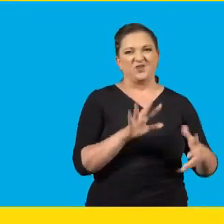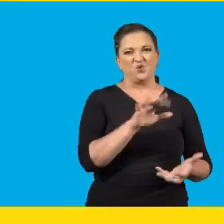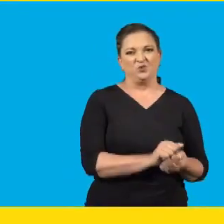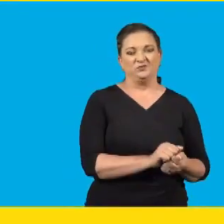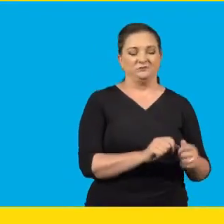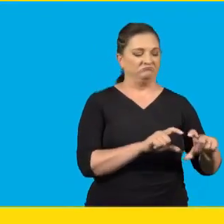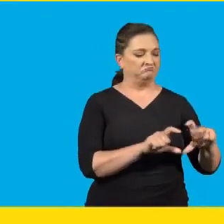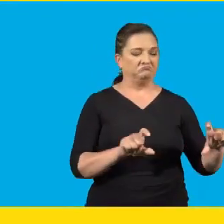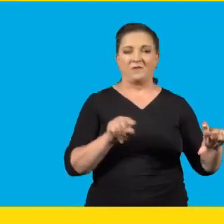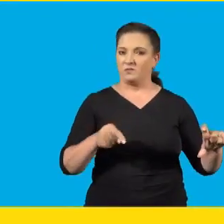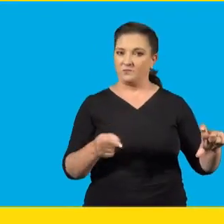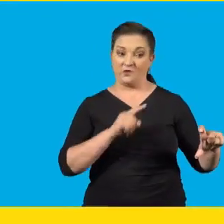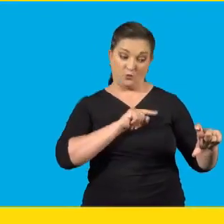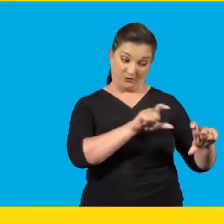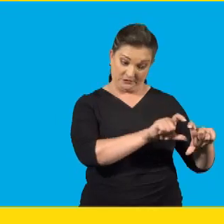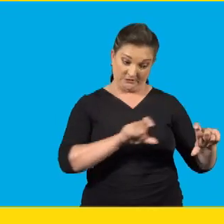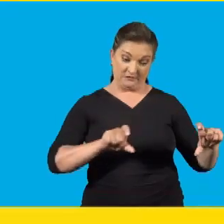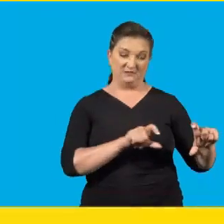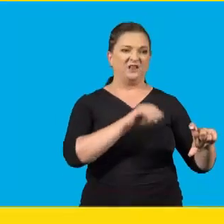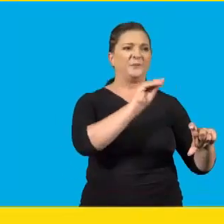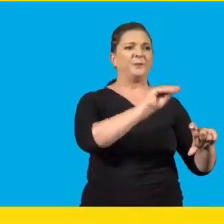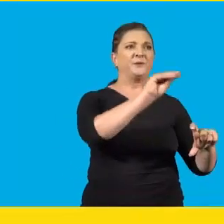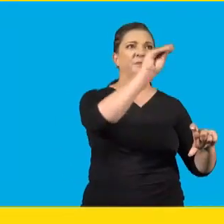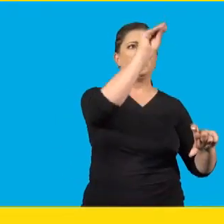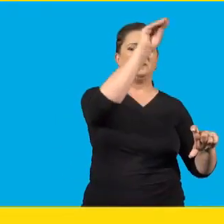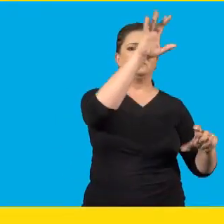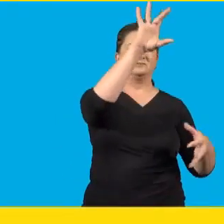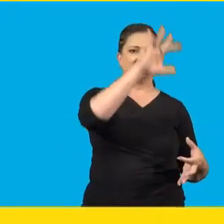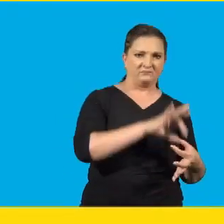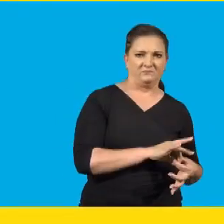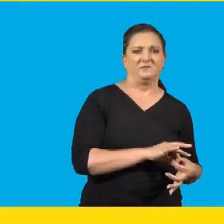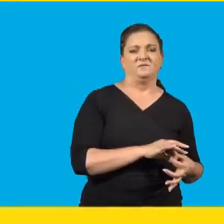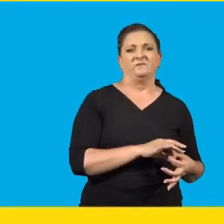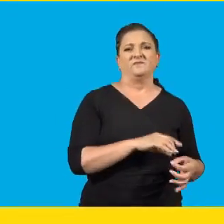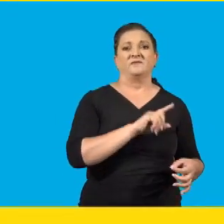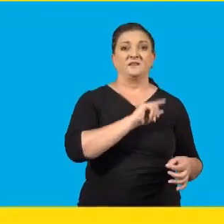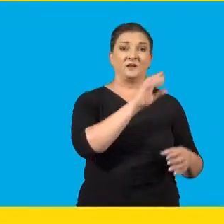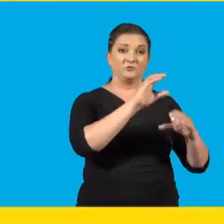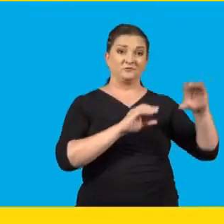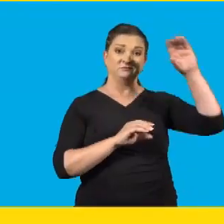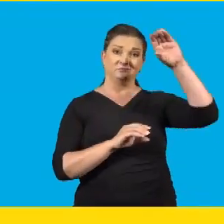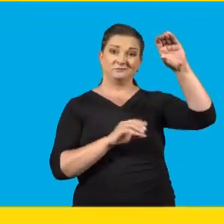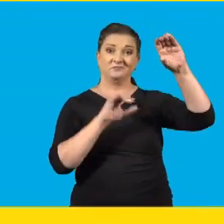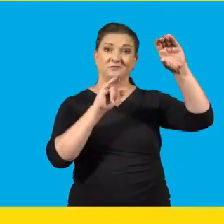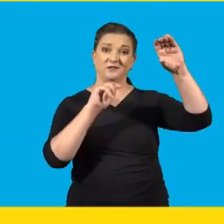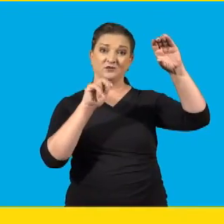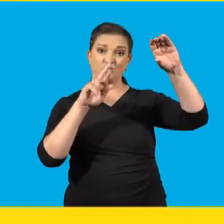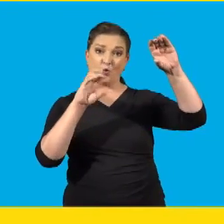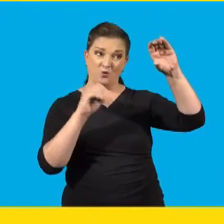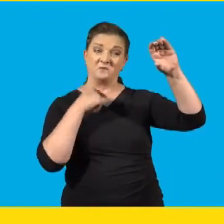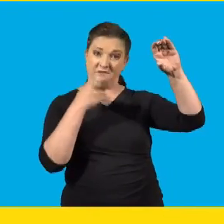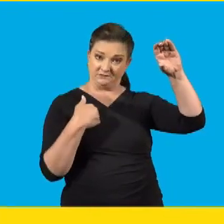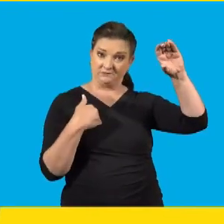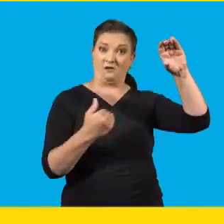them into the conclusion, because the conclusion is there to tie up. Just like the introduction is there to introduce your essay,